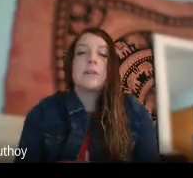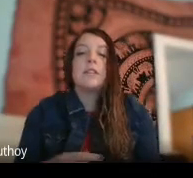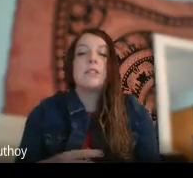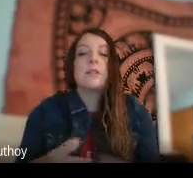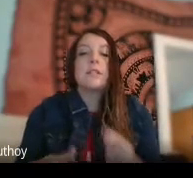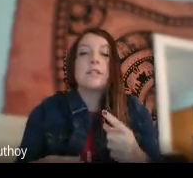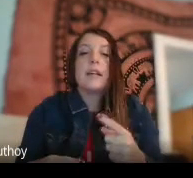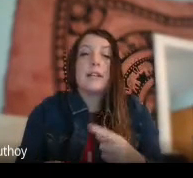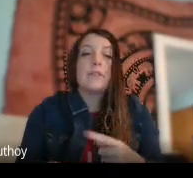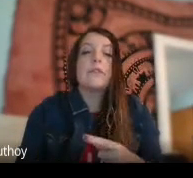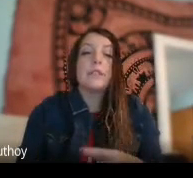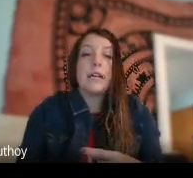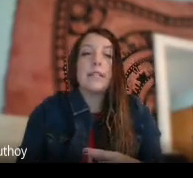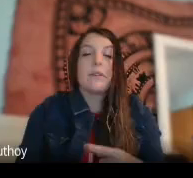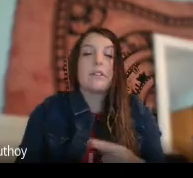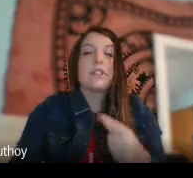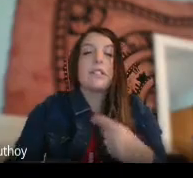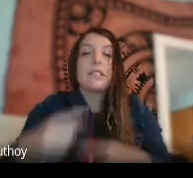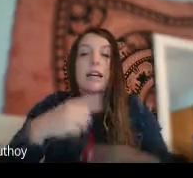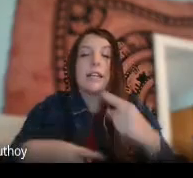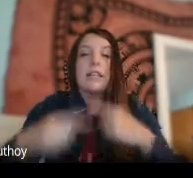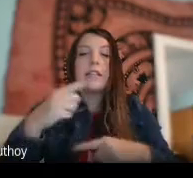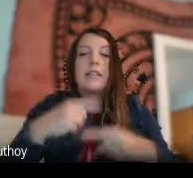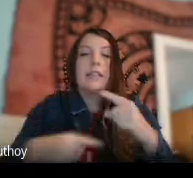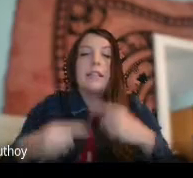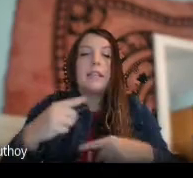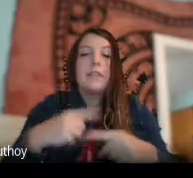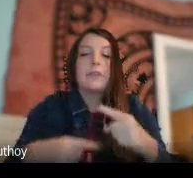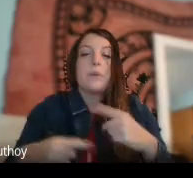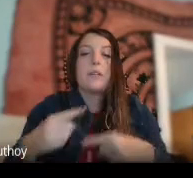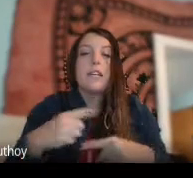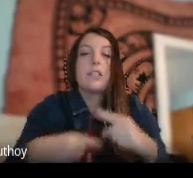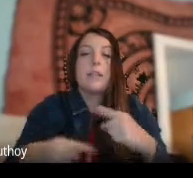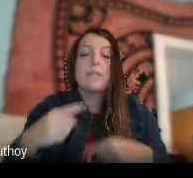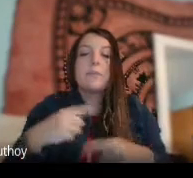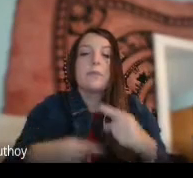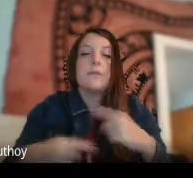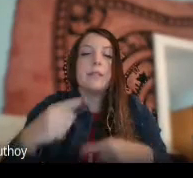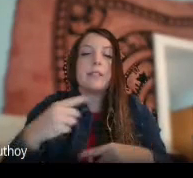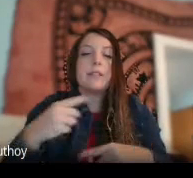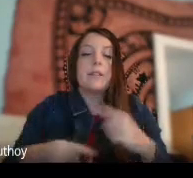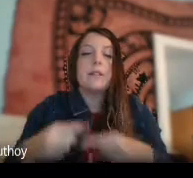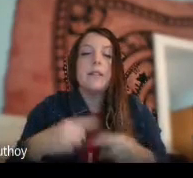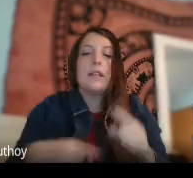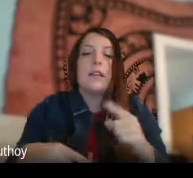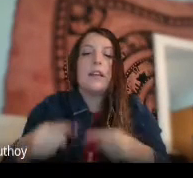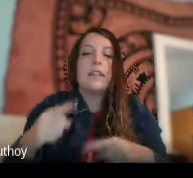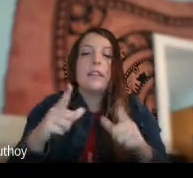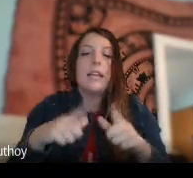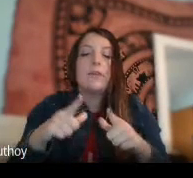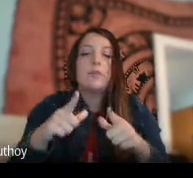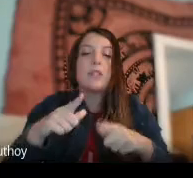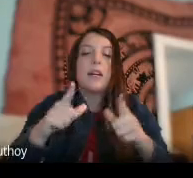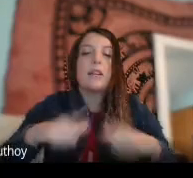Sign language, so there's a sign for sign language. Sign with your one hand shapes, move them in a circle,